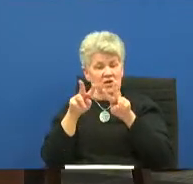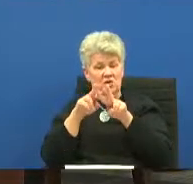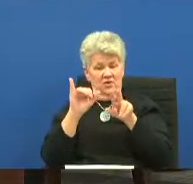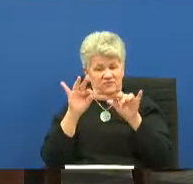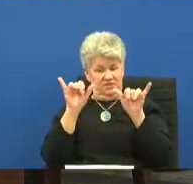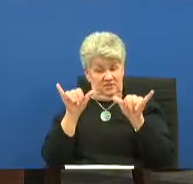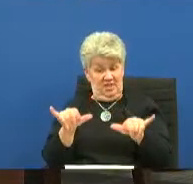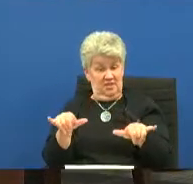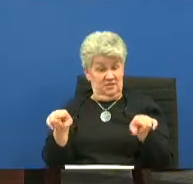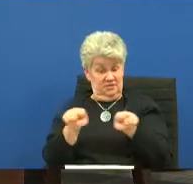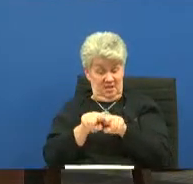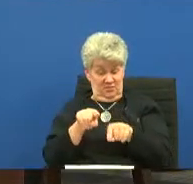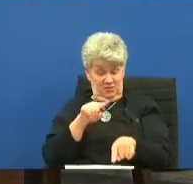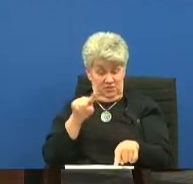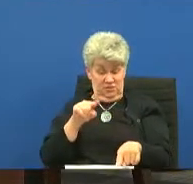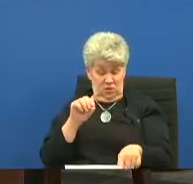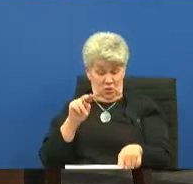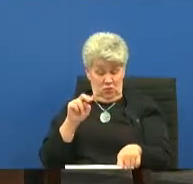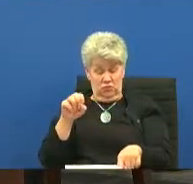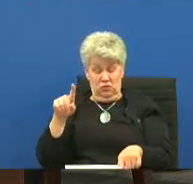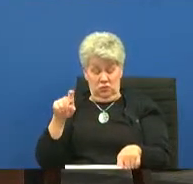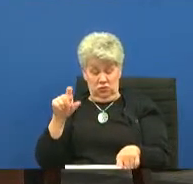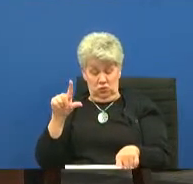stays as it's zoned now, it'll be